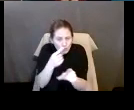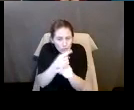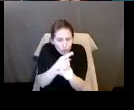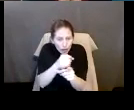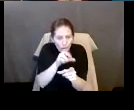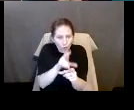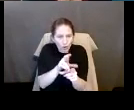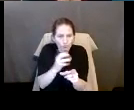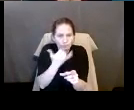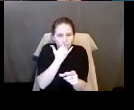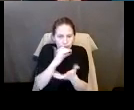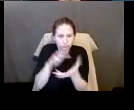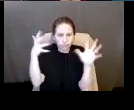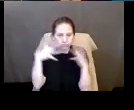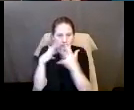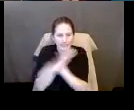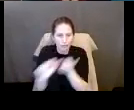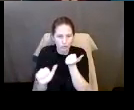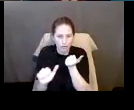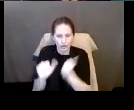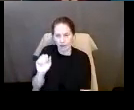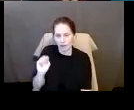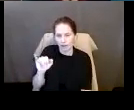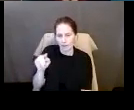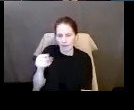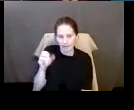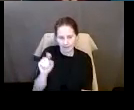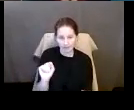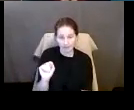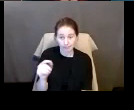they'd accidentally smash the amethyst.